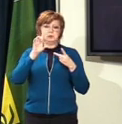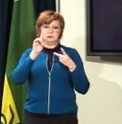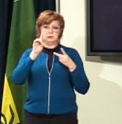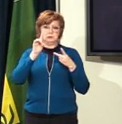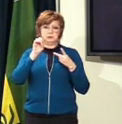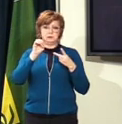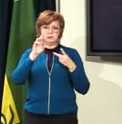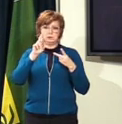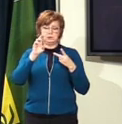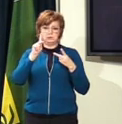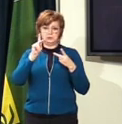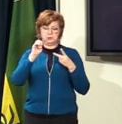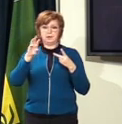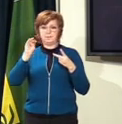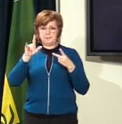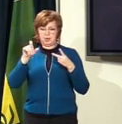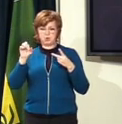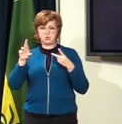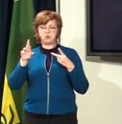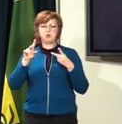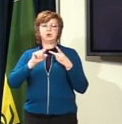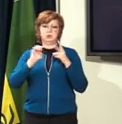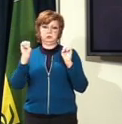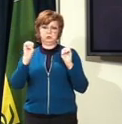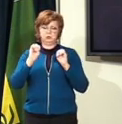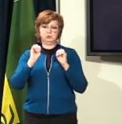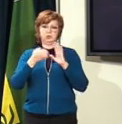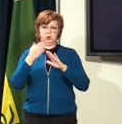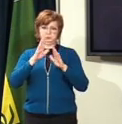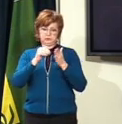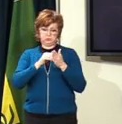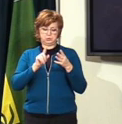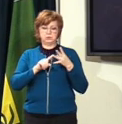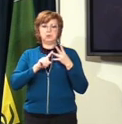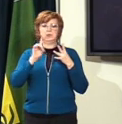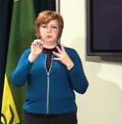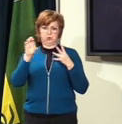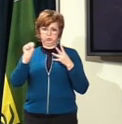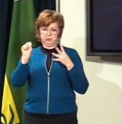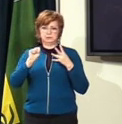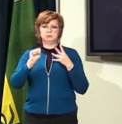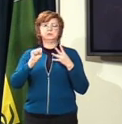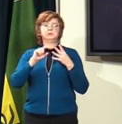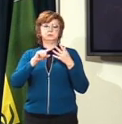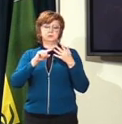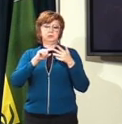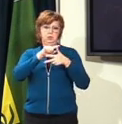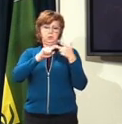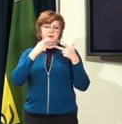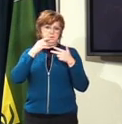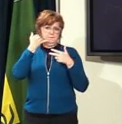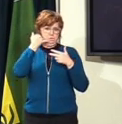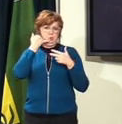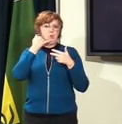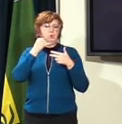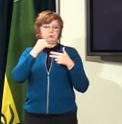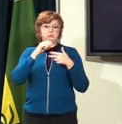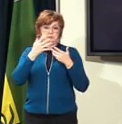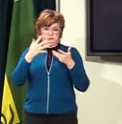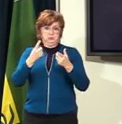Emergency Operations Center, and Dr. Shahab, the Chief Medical Health Officer, is also on the line for questions after we're completed the